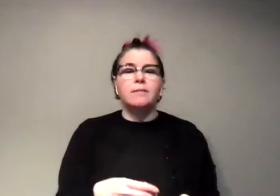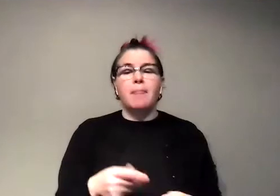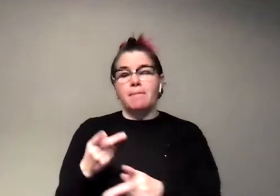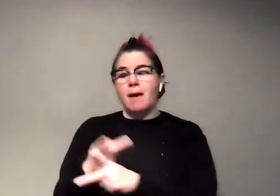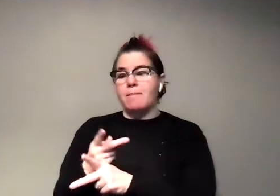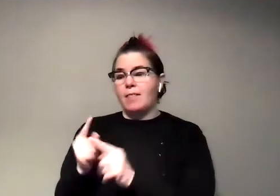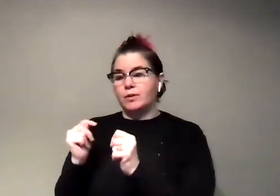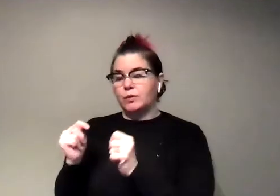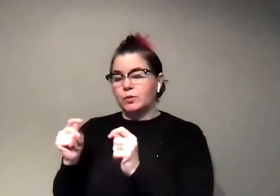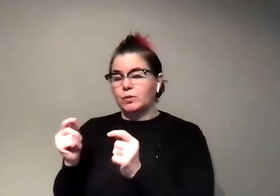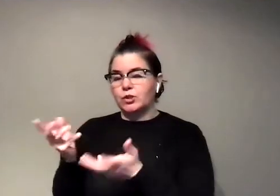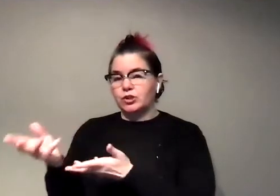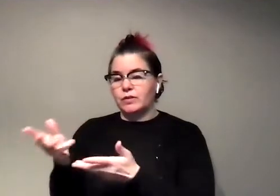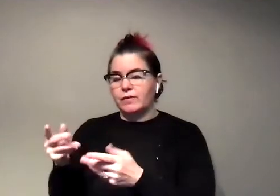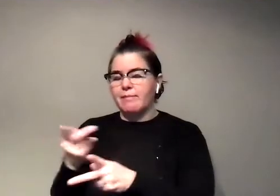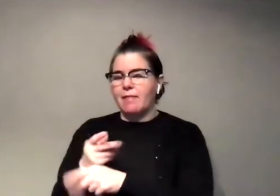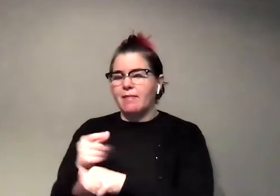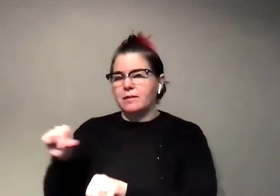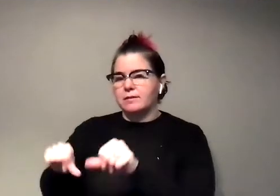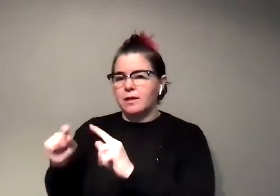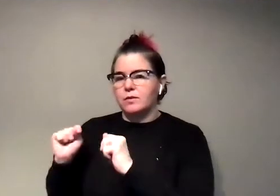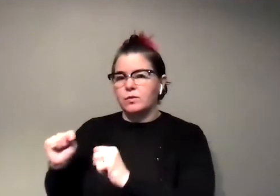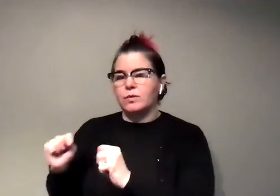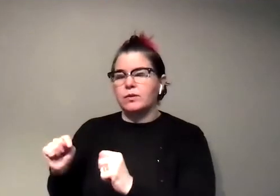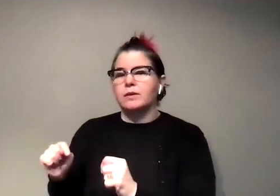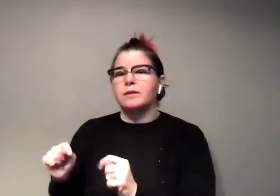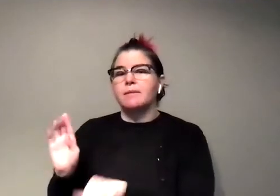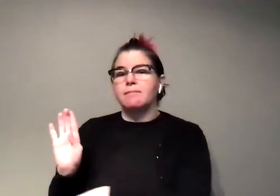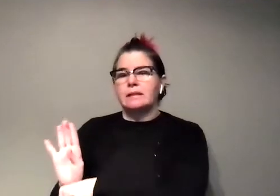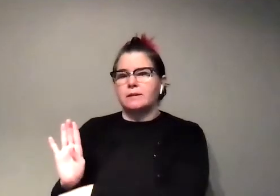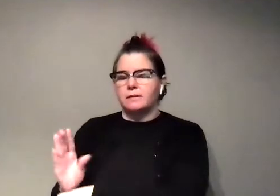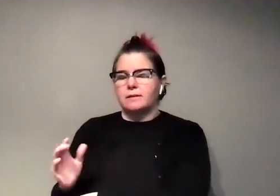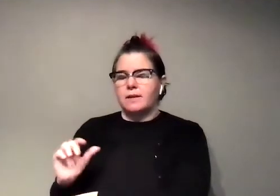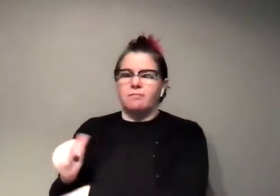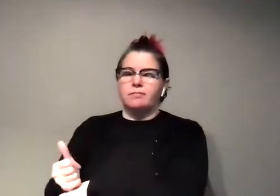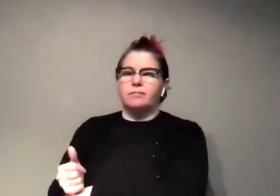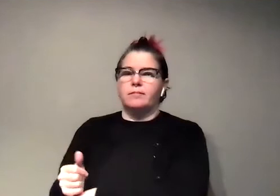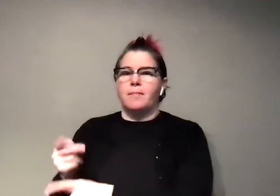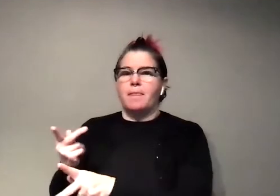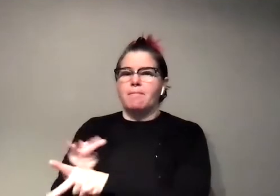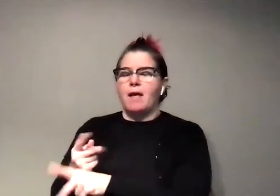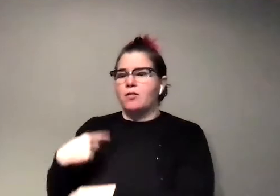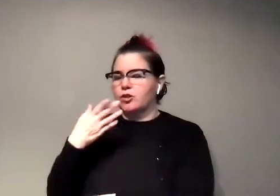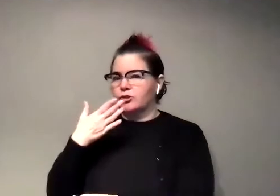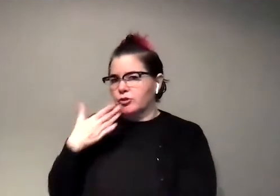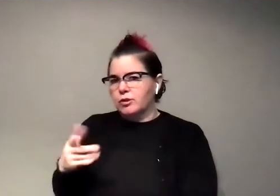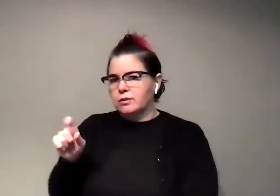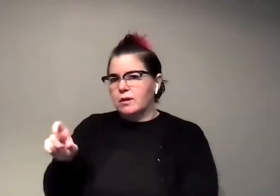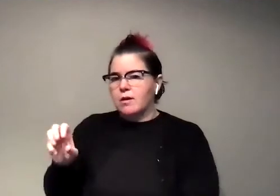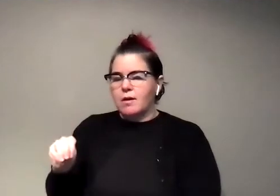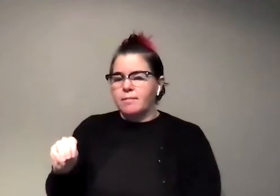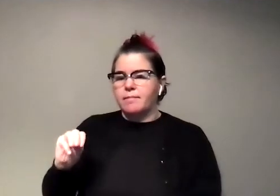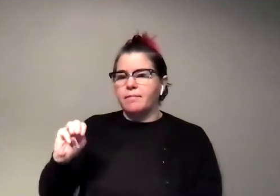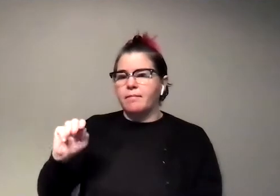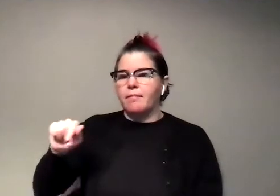my maths and science, the business that I founded is mathlooksgood.com. So